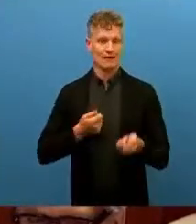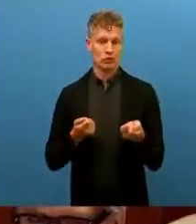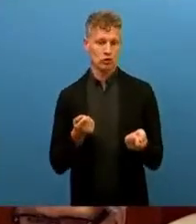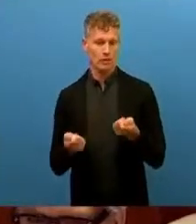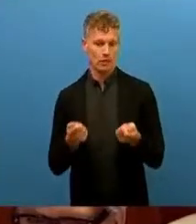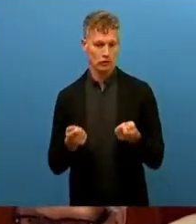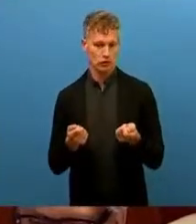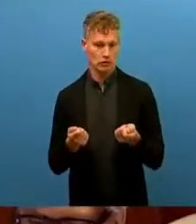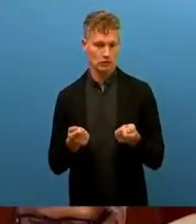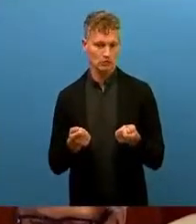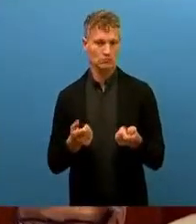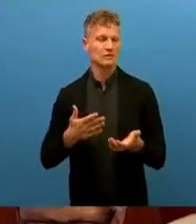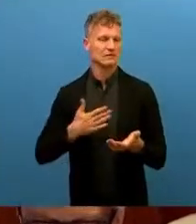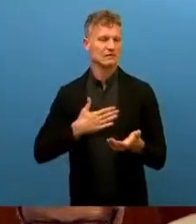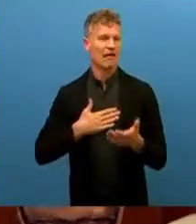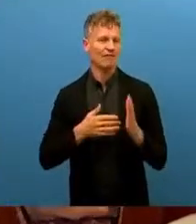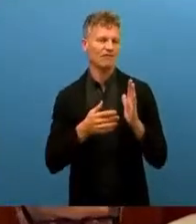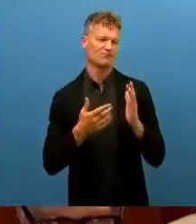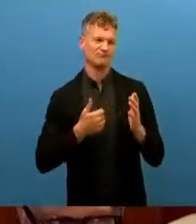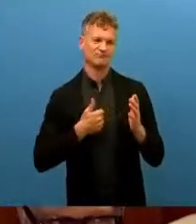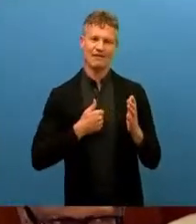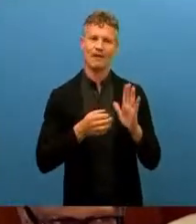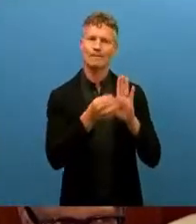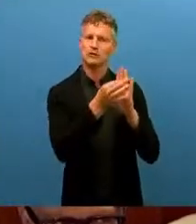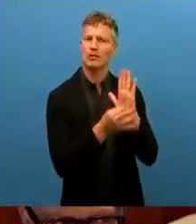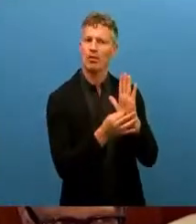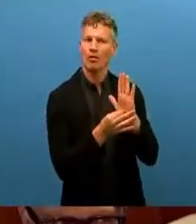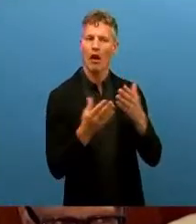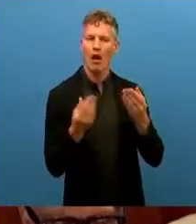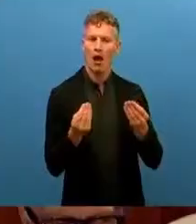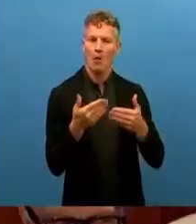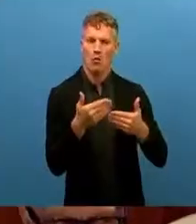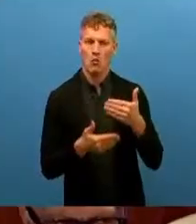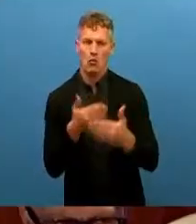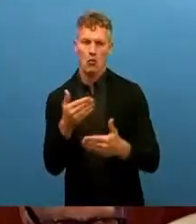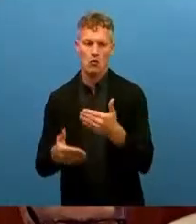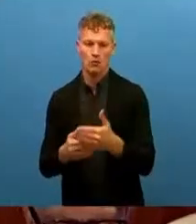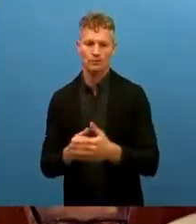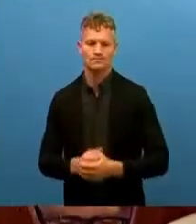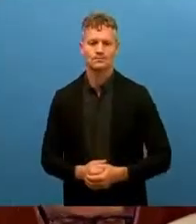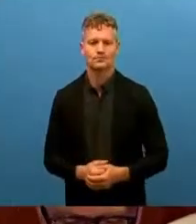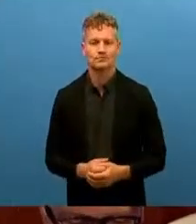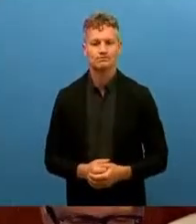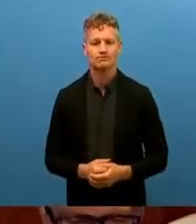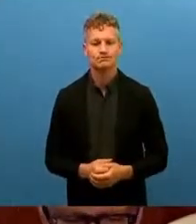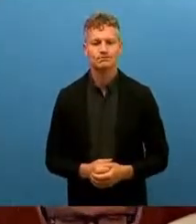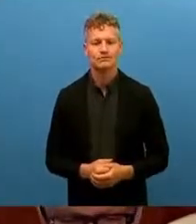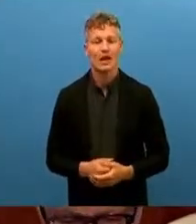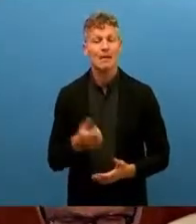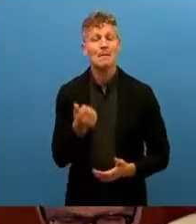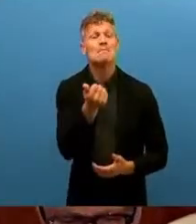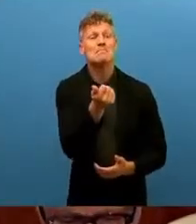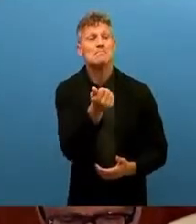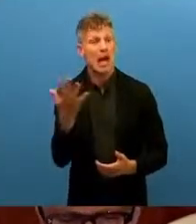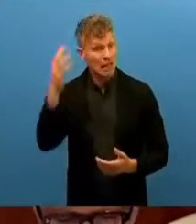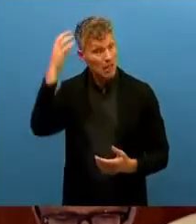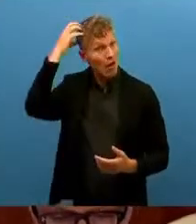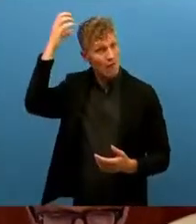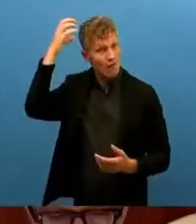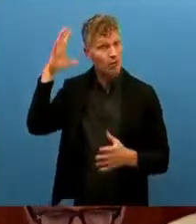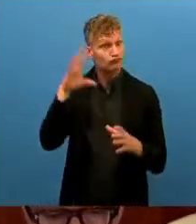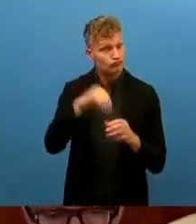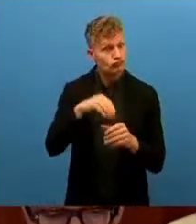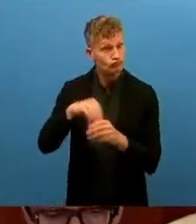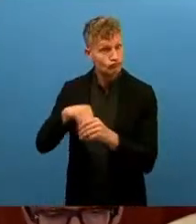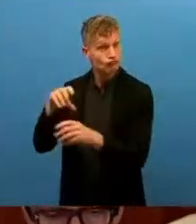intersessional meetings. Some states raised concerns regarding procedural consistency and coherence within the UN